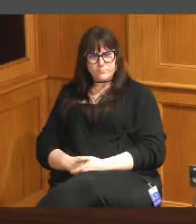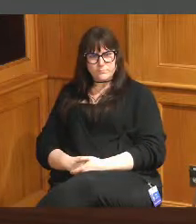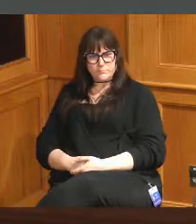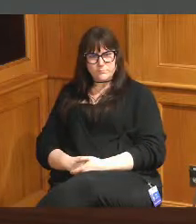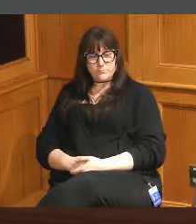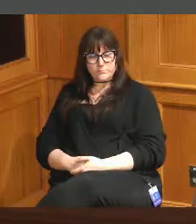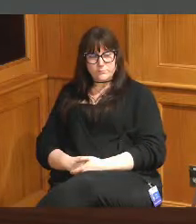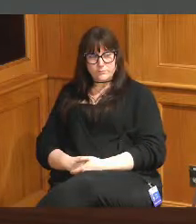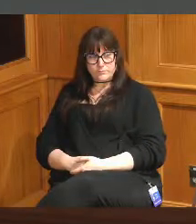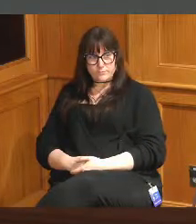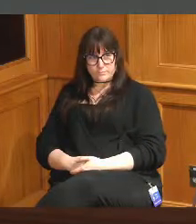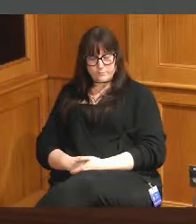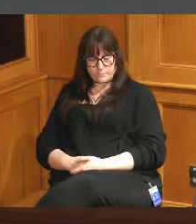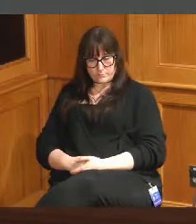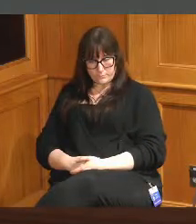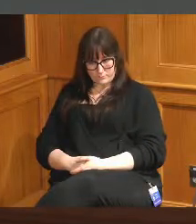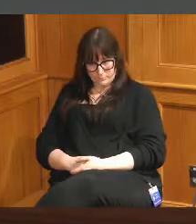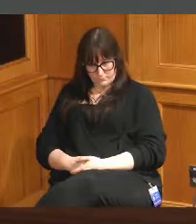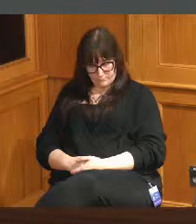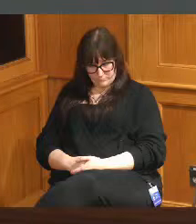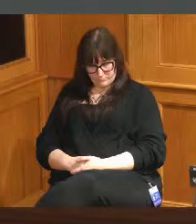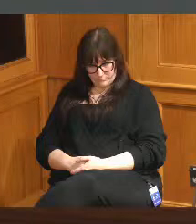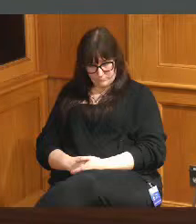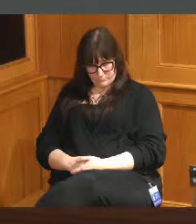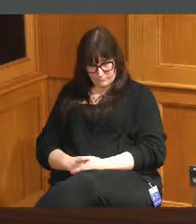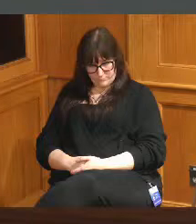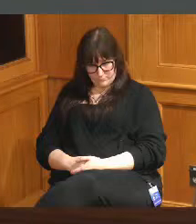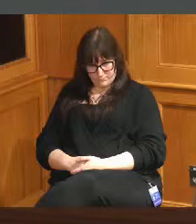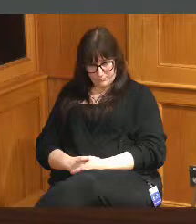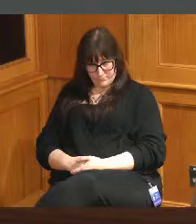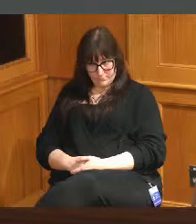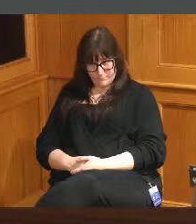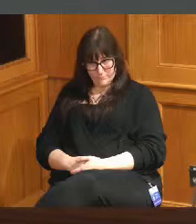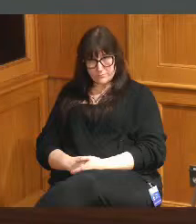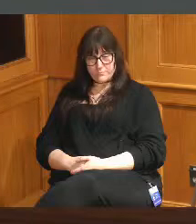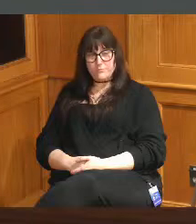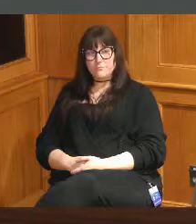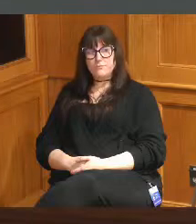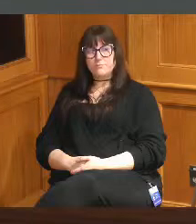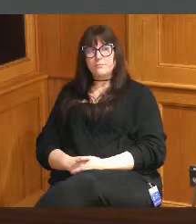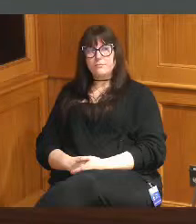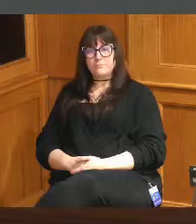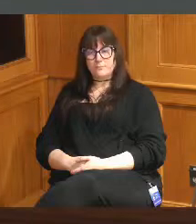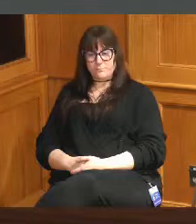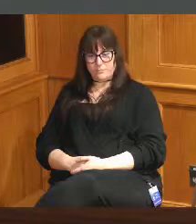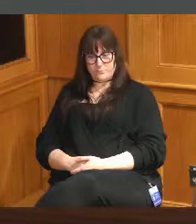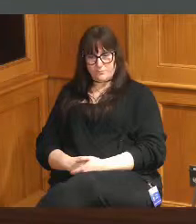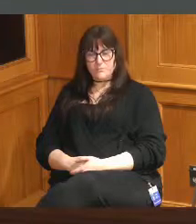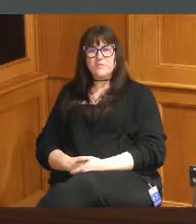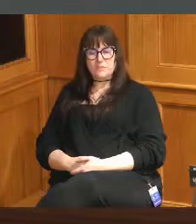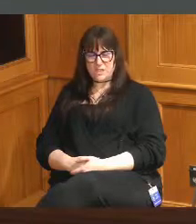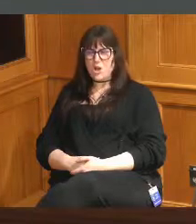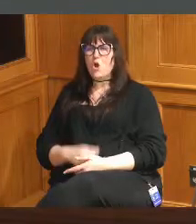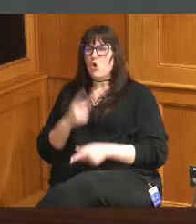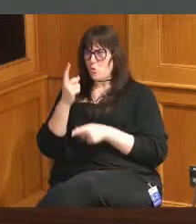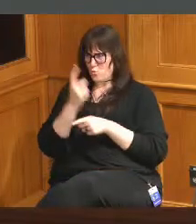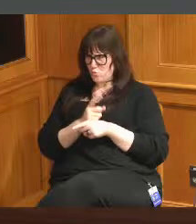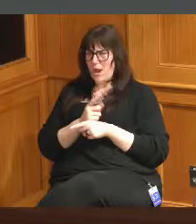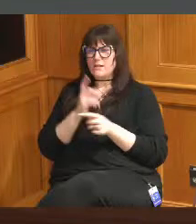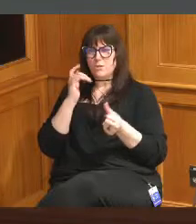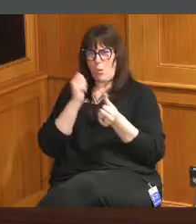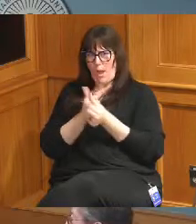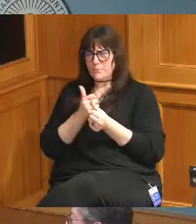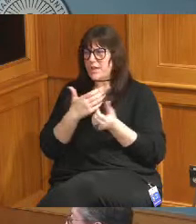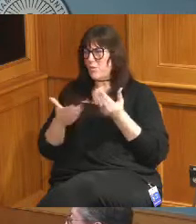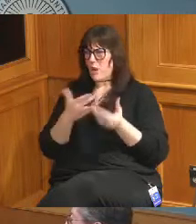as opposed to just reciting from a... So the idea is to get an update on what we can answer and then know